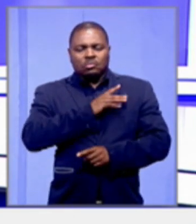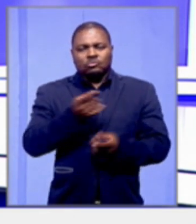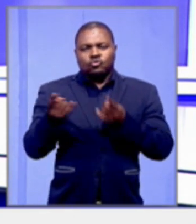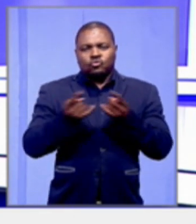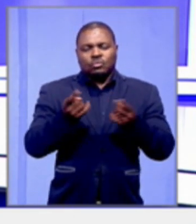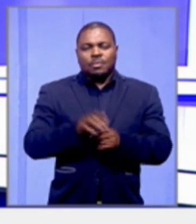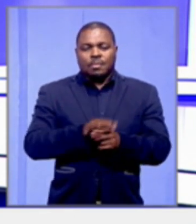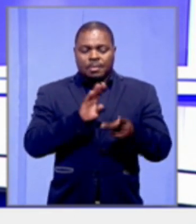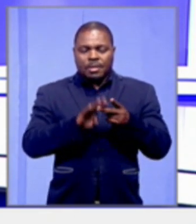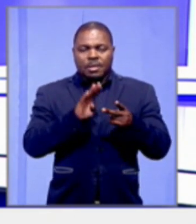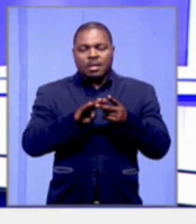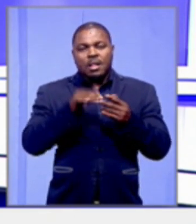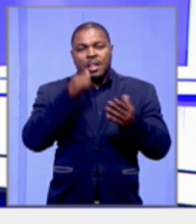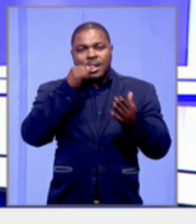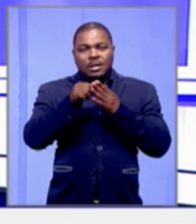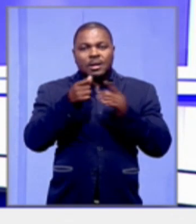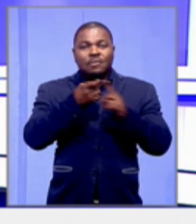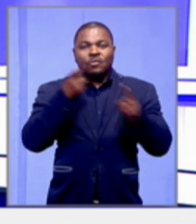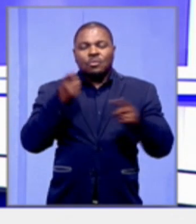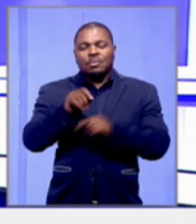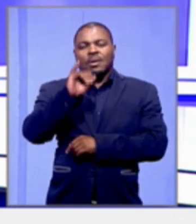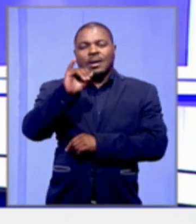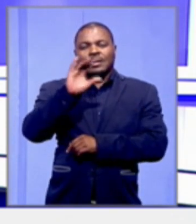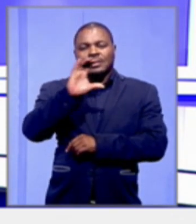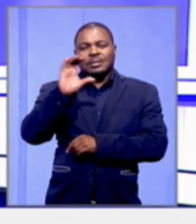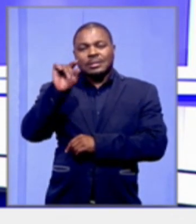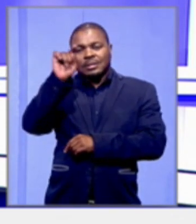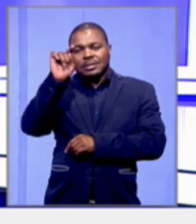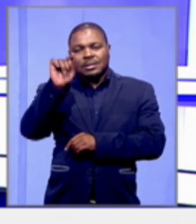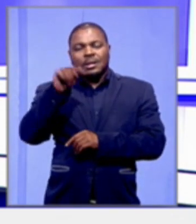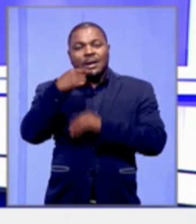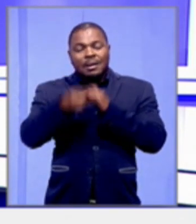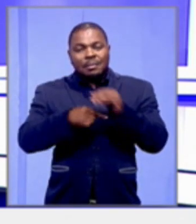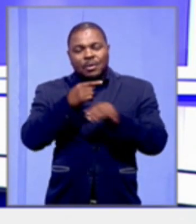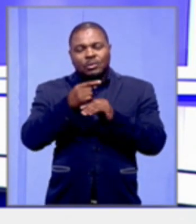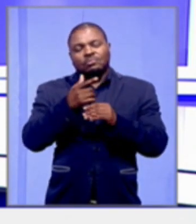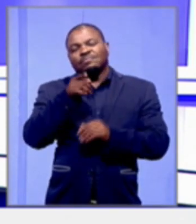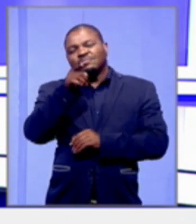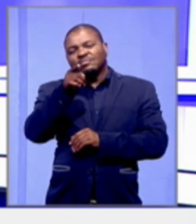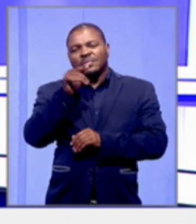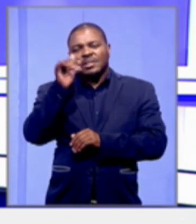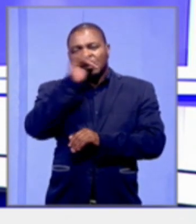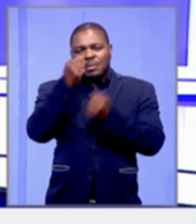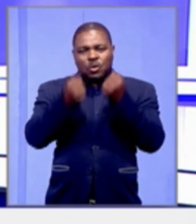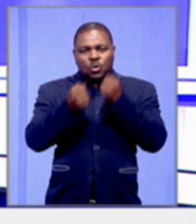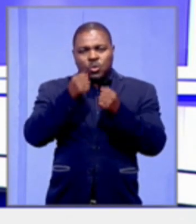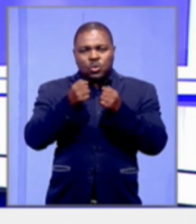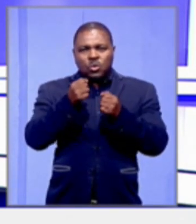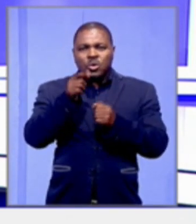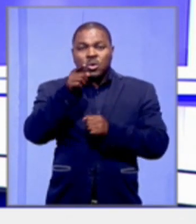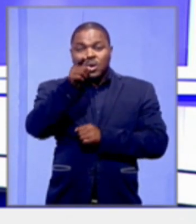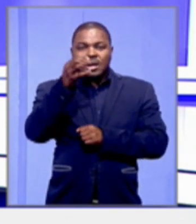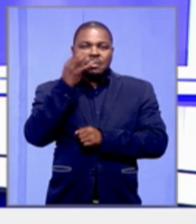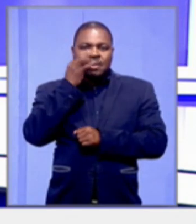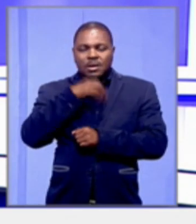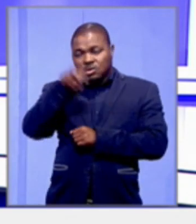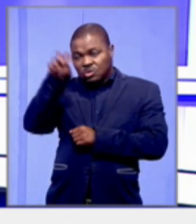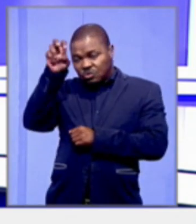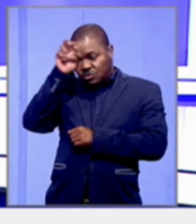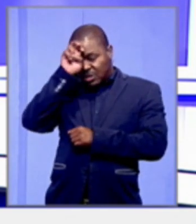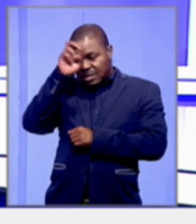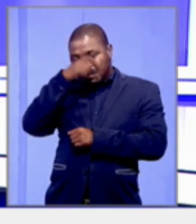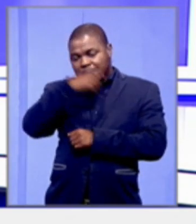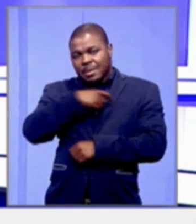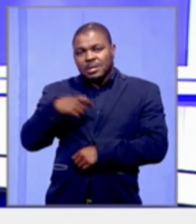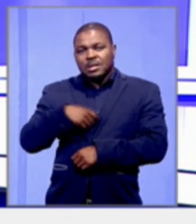le ka lengwalo le ntšhitswego ke kgorotsheko ya boditšhabatšhaba ya melato ya bosenyi la gore Moporesidente wa Russia Vladimir